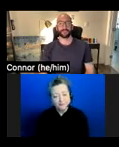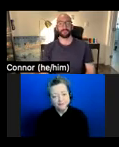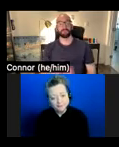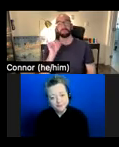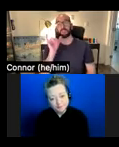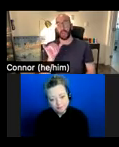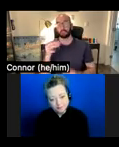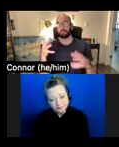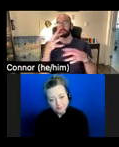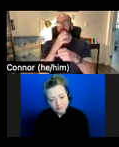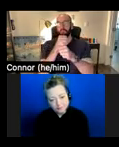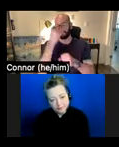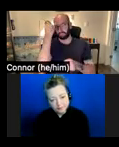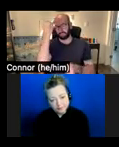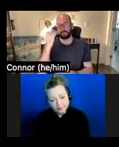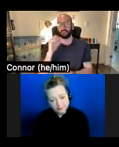forth.